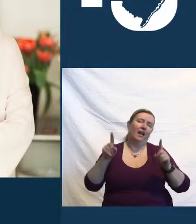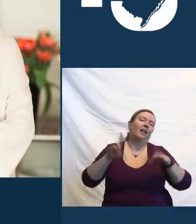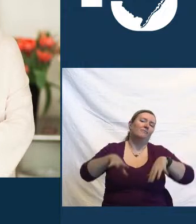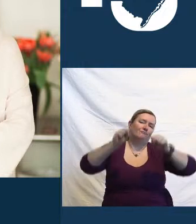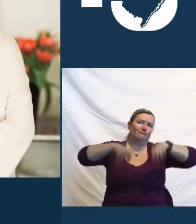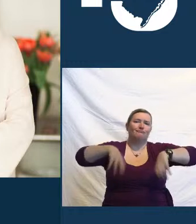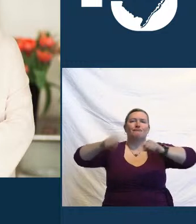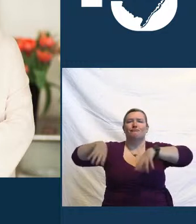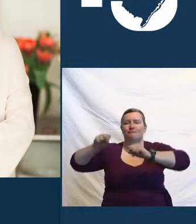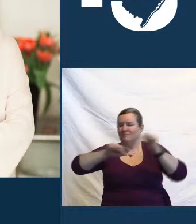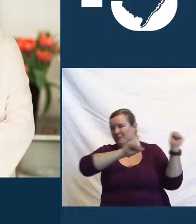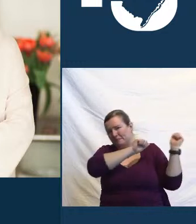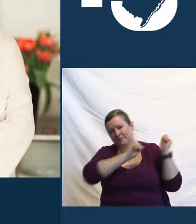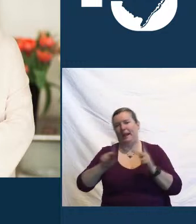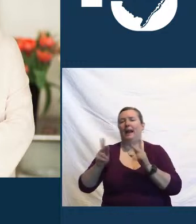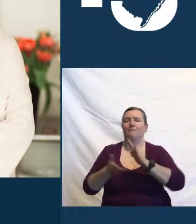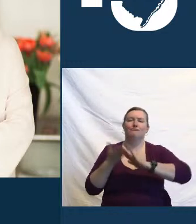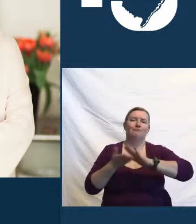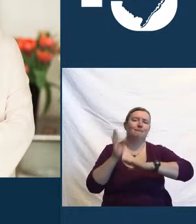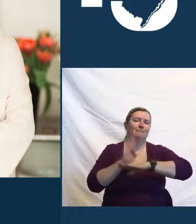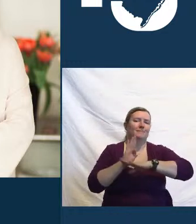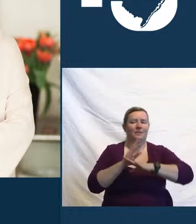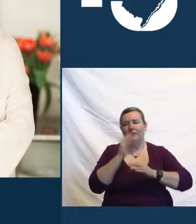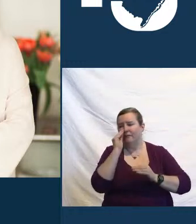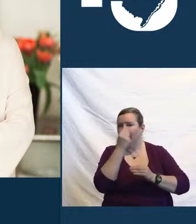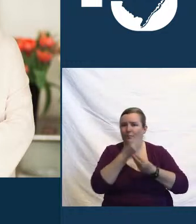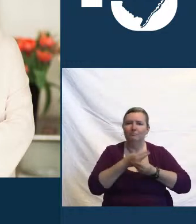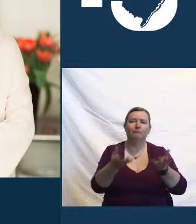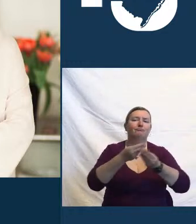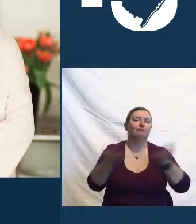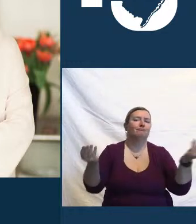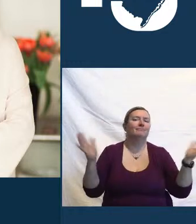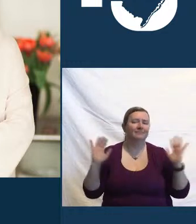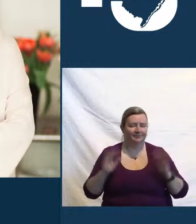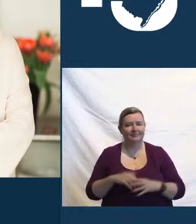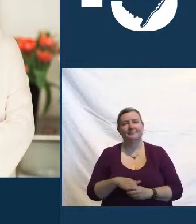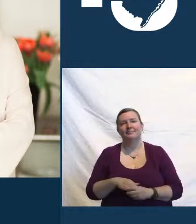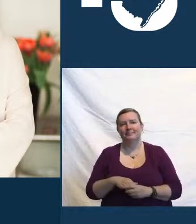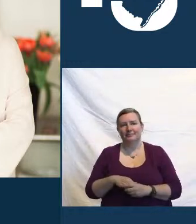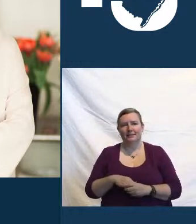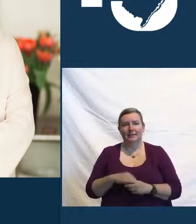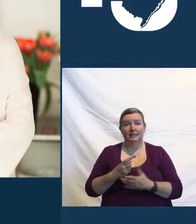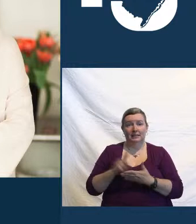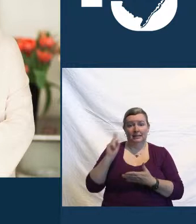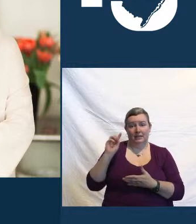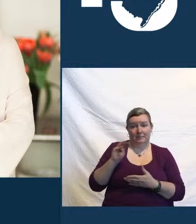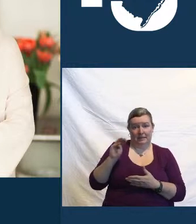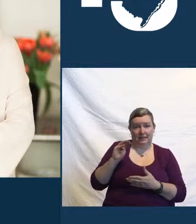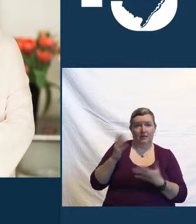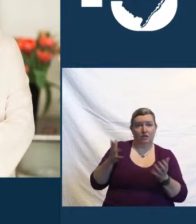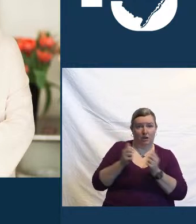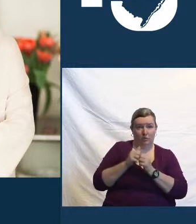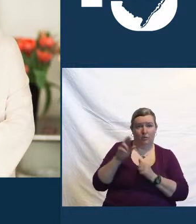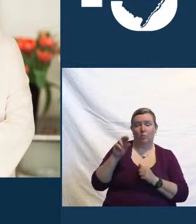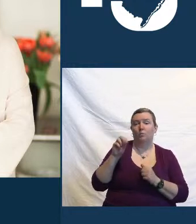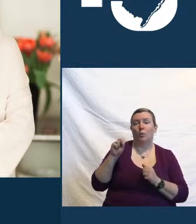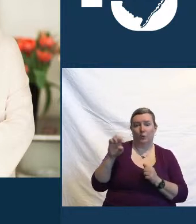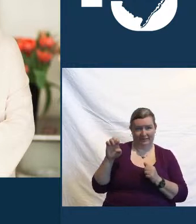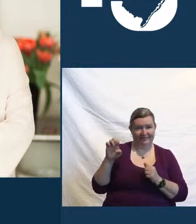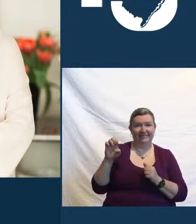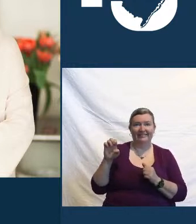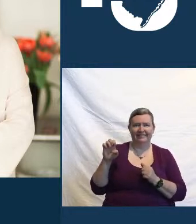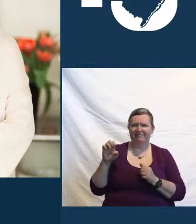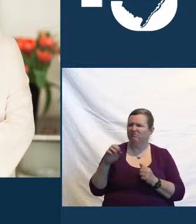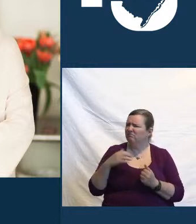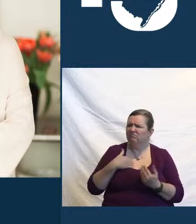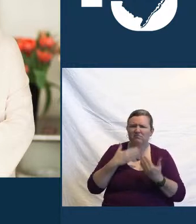is there to fill the need. I had a great conversation last Monday with Rose, and I thank her again for all that she and her mom are